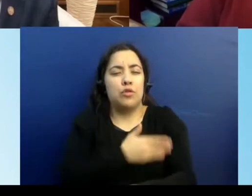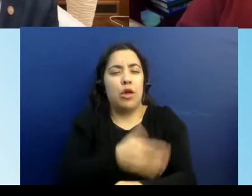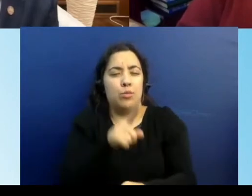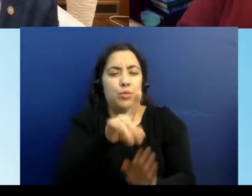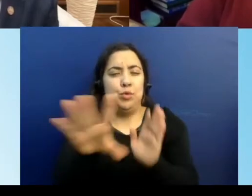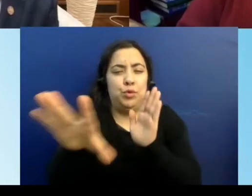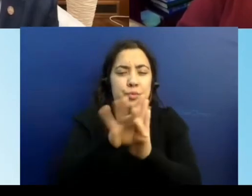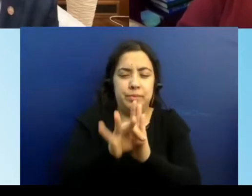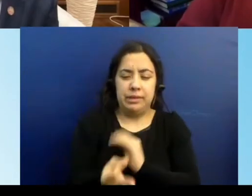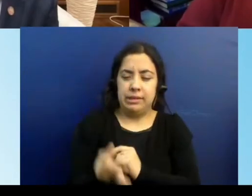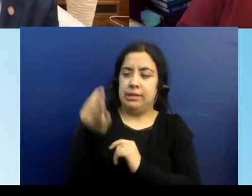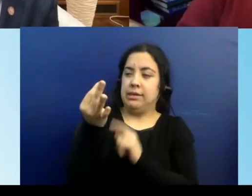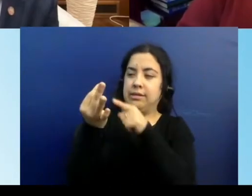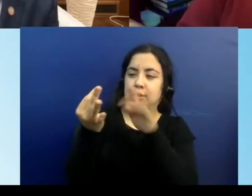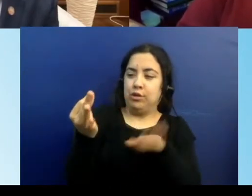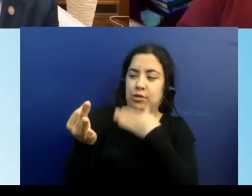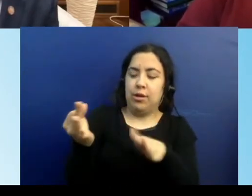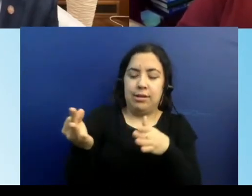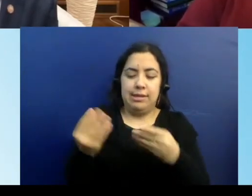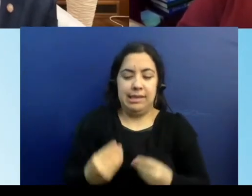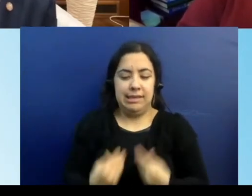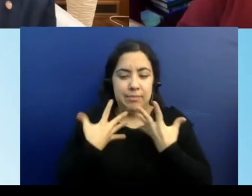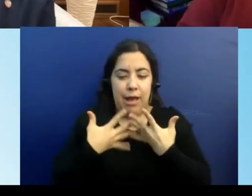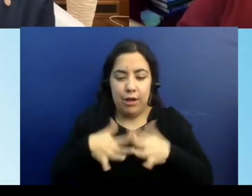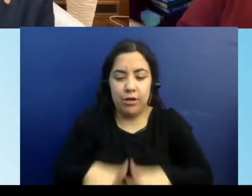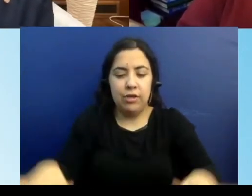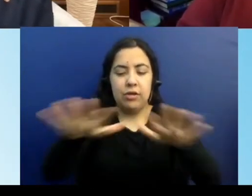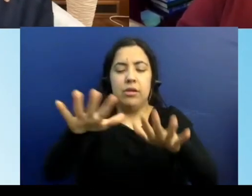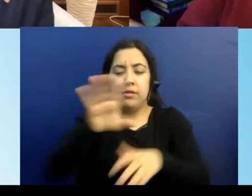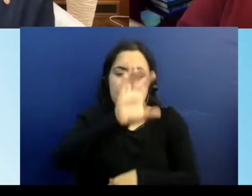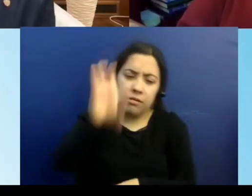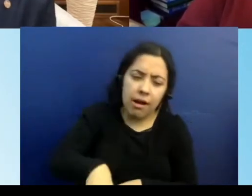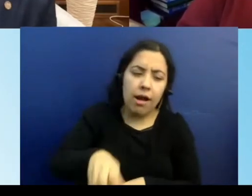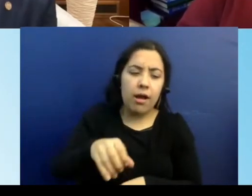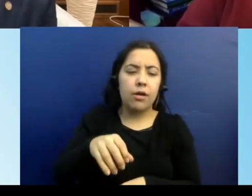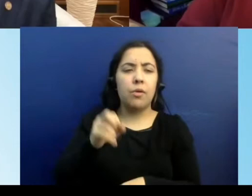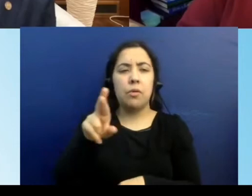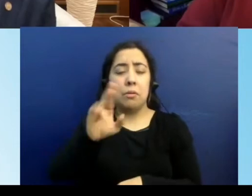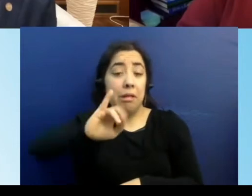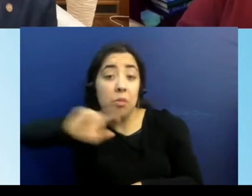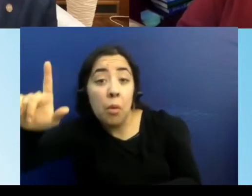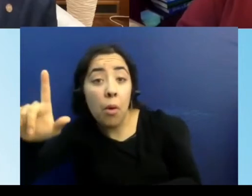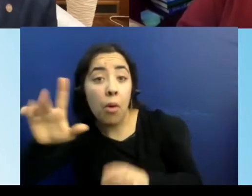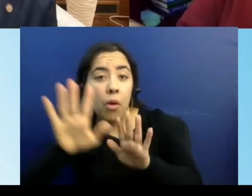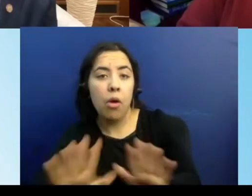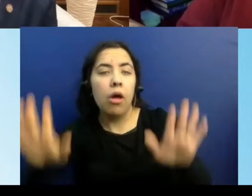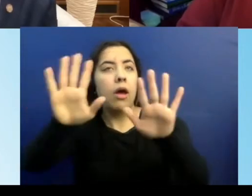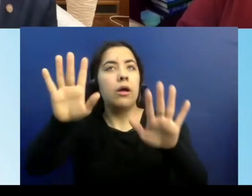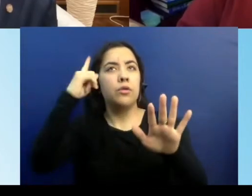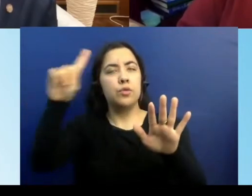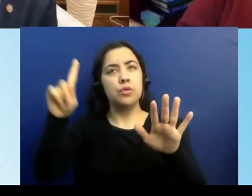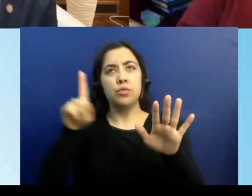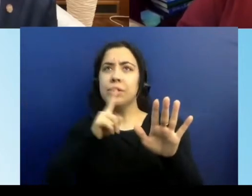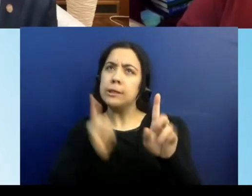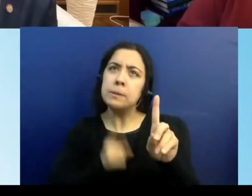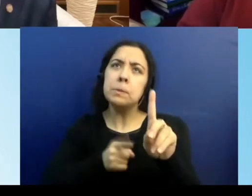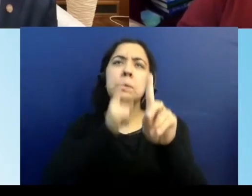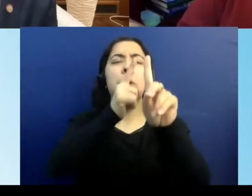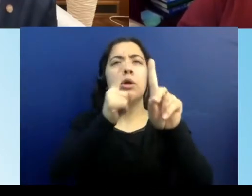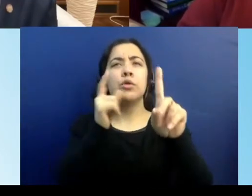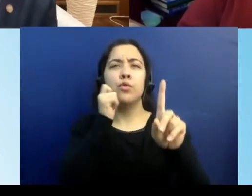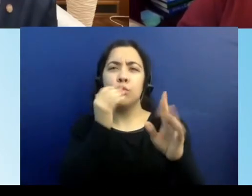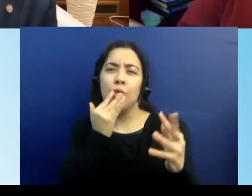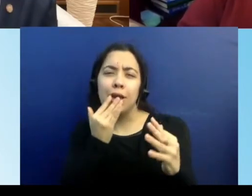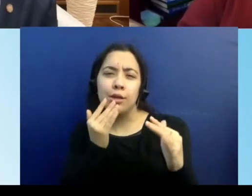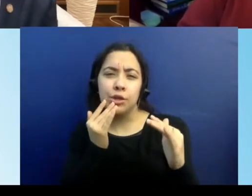state on the journey toward racial healing, toward racial equity, you know, toward a better